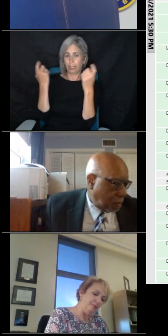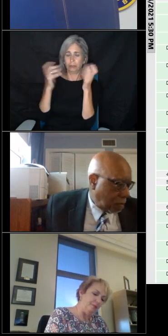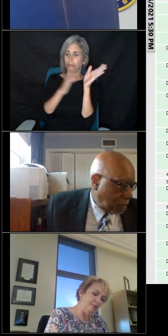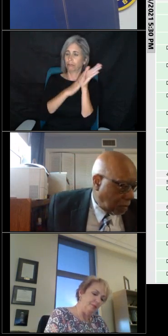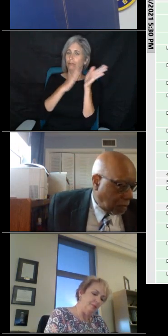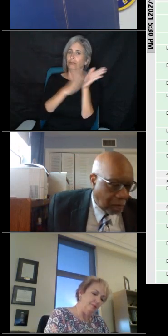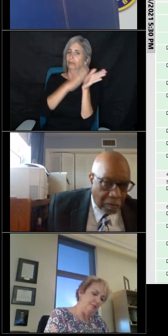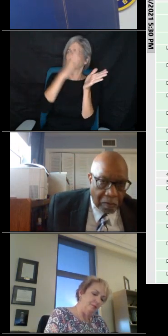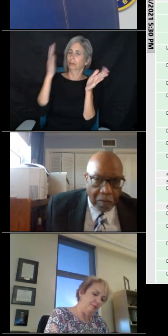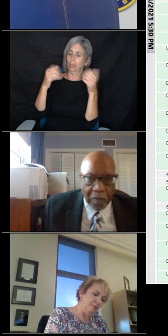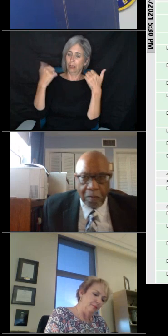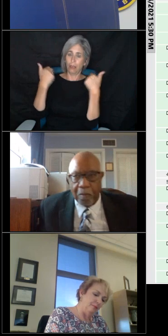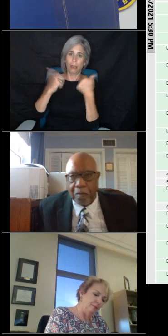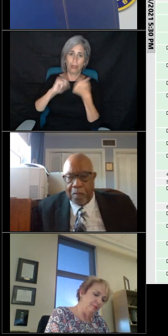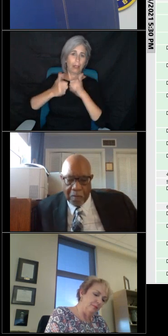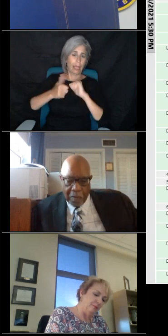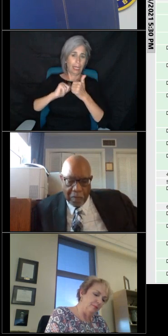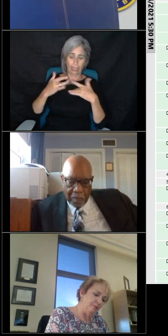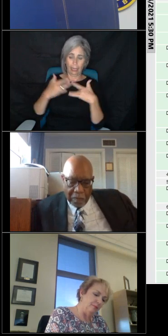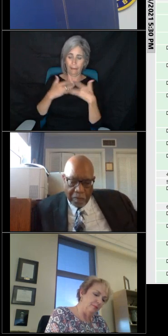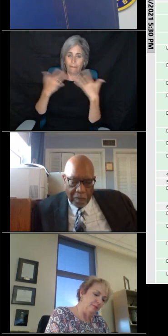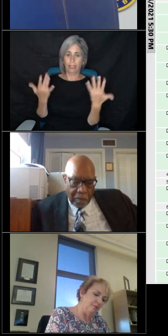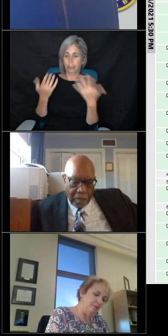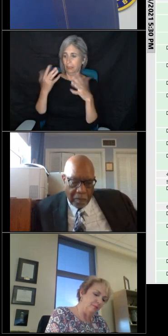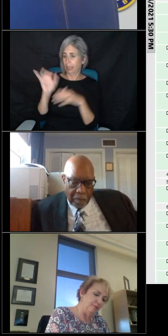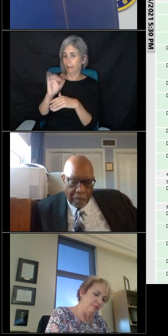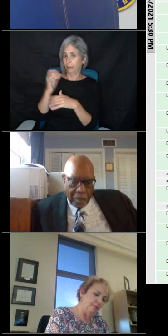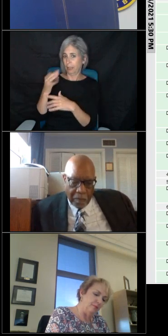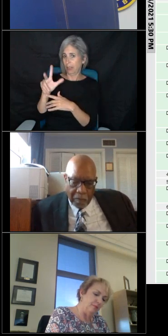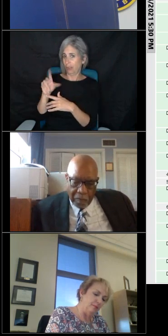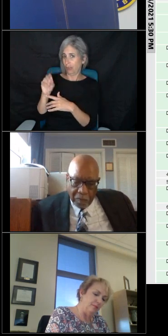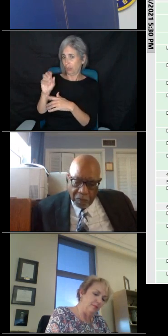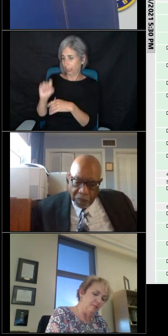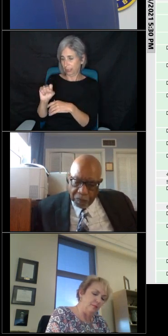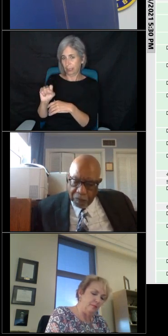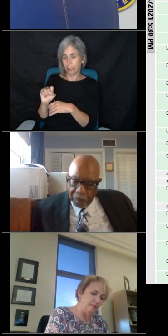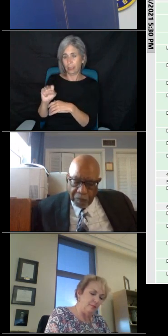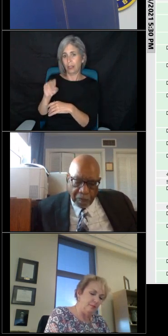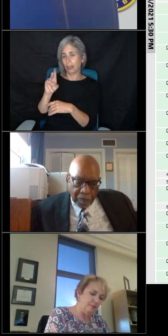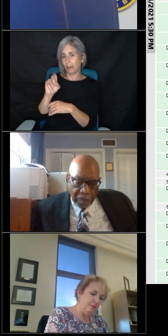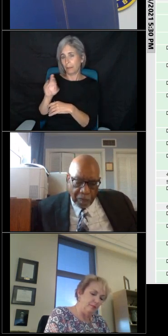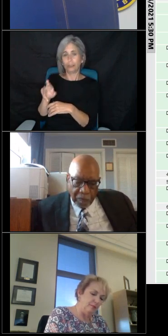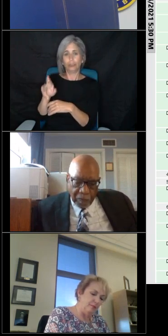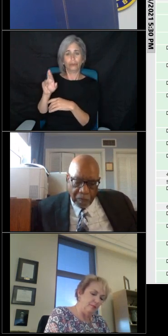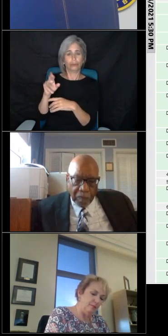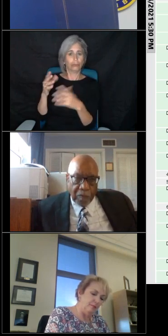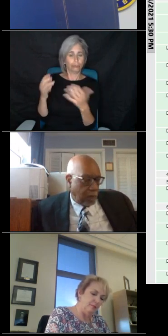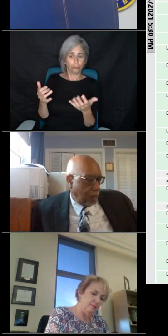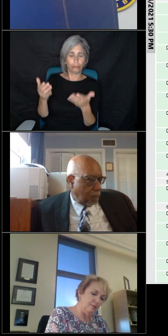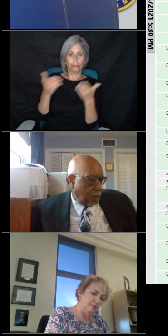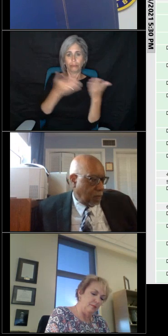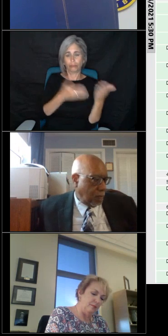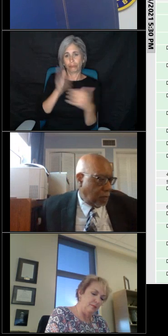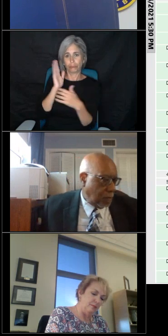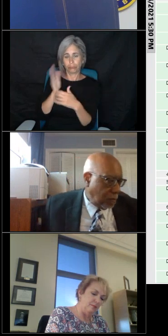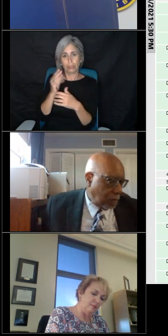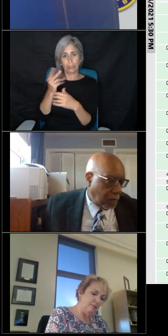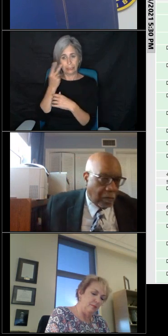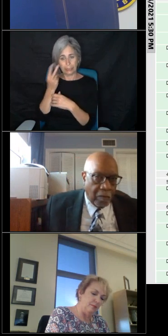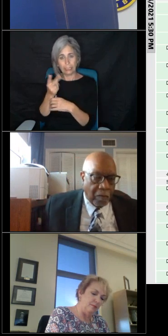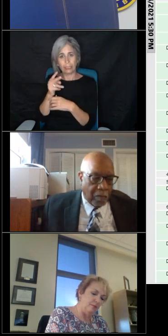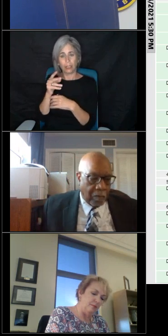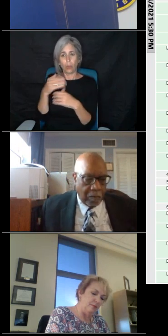and athletic events in many cities in Haiti in the 1930s. When the Minister of Education under President Stenio Vincent, Estime